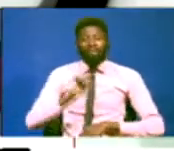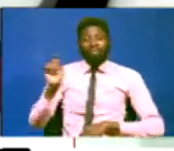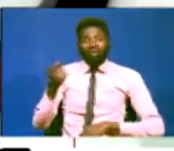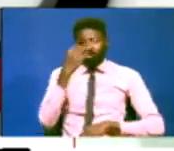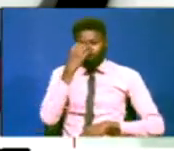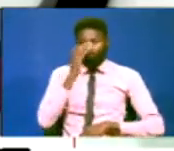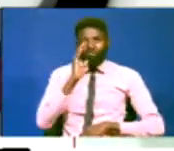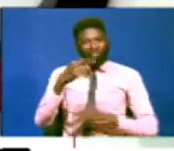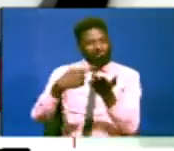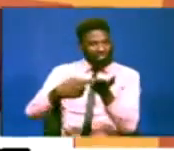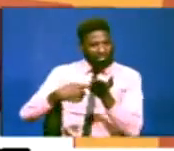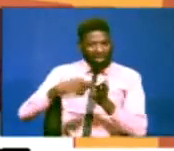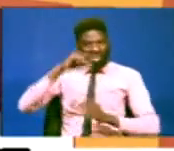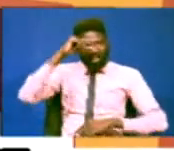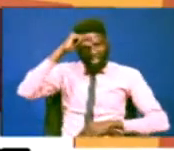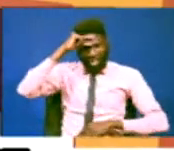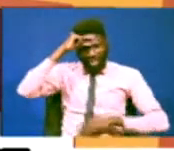break the impasse.